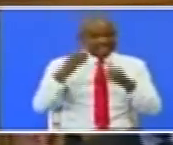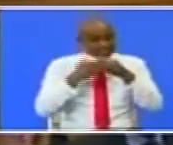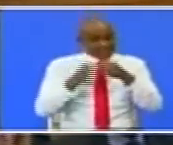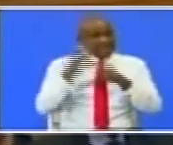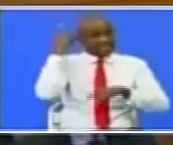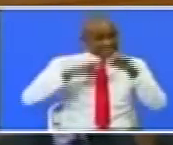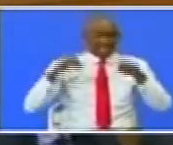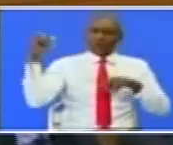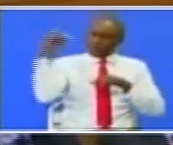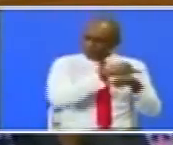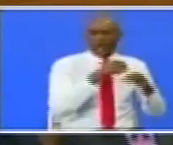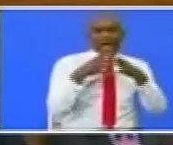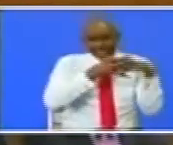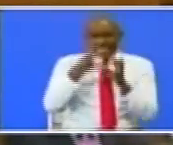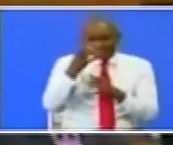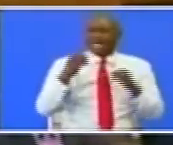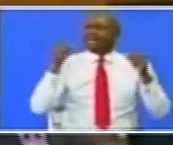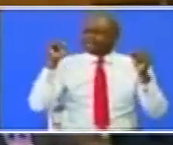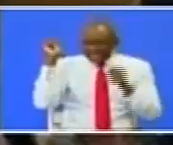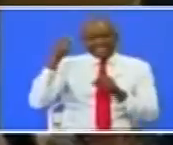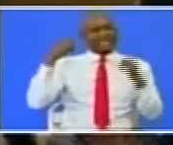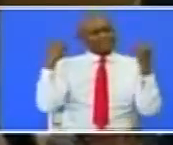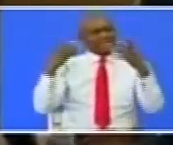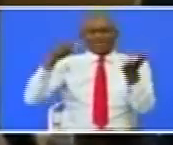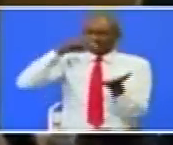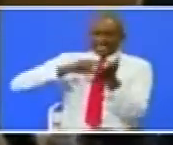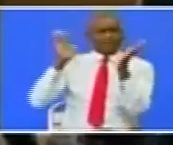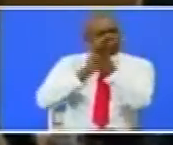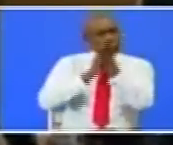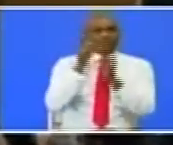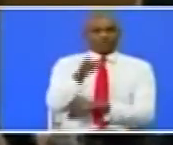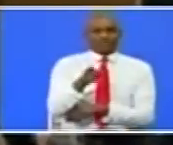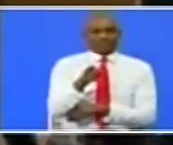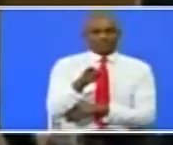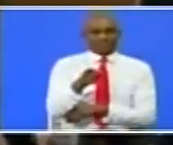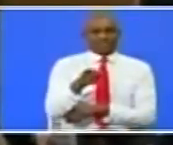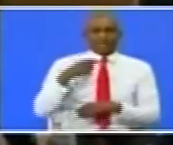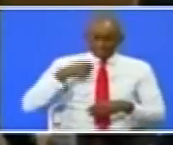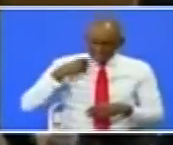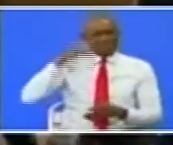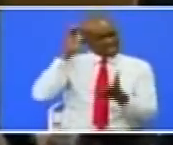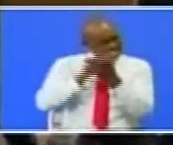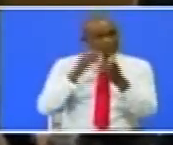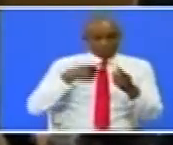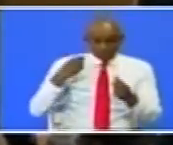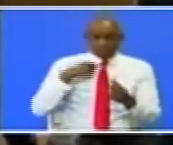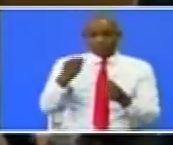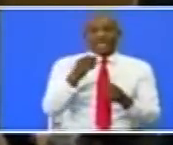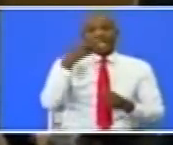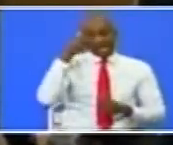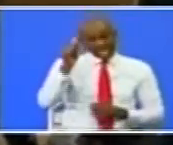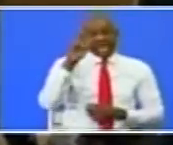last year brought world leaders to their feet. If the cure will not be there yet, at least I shall be taking my